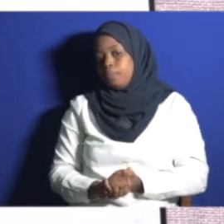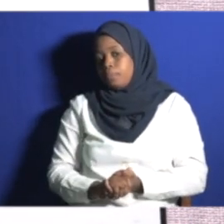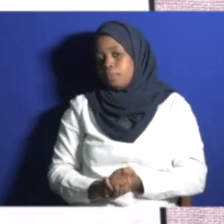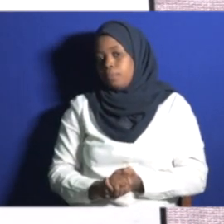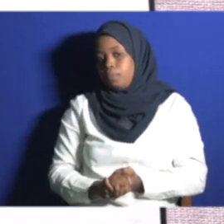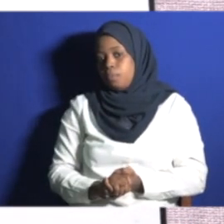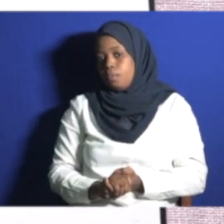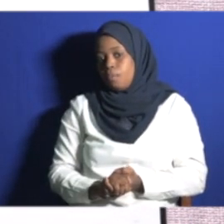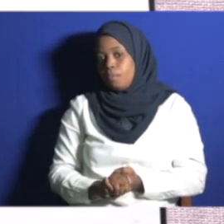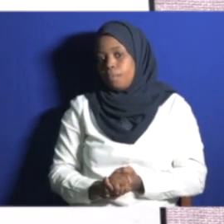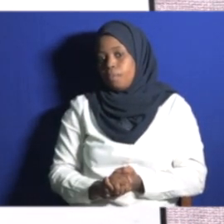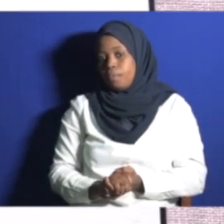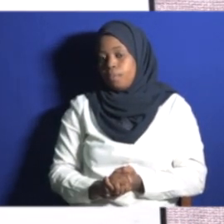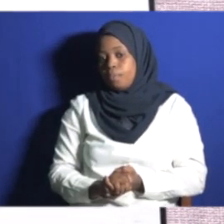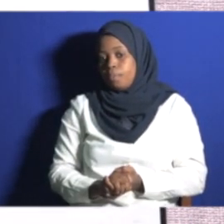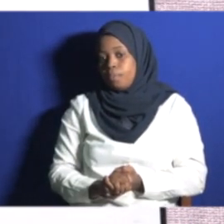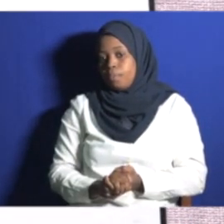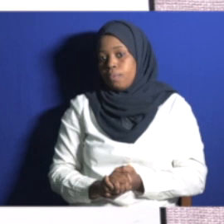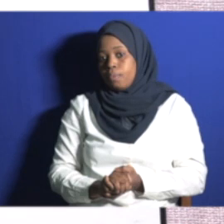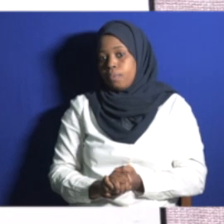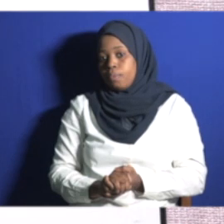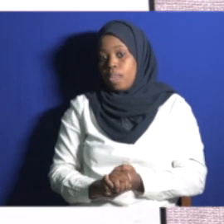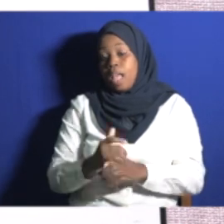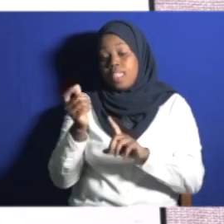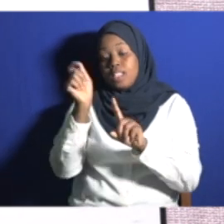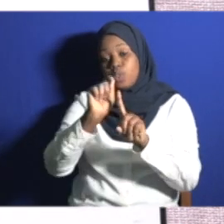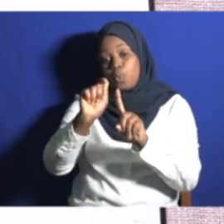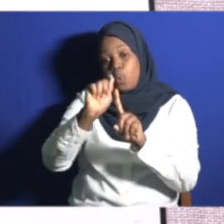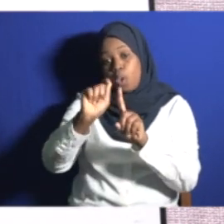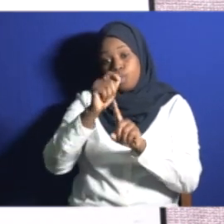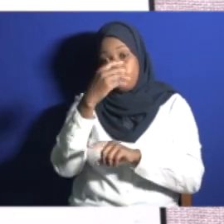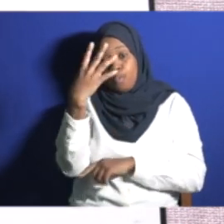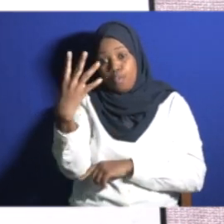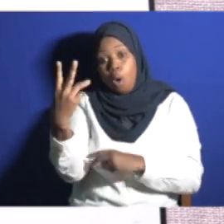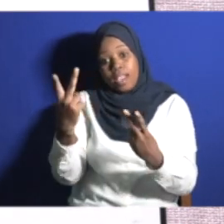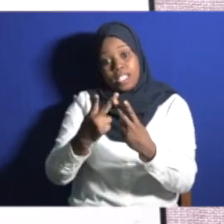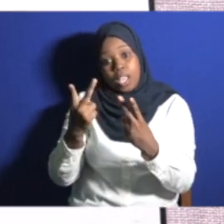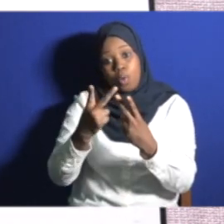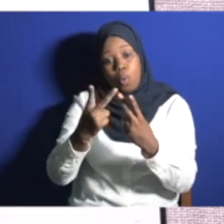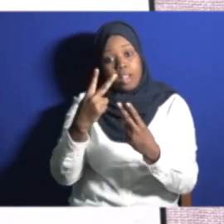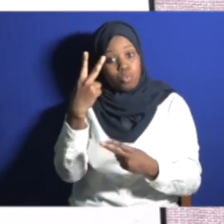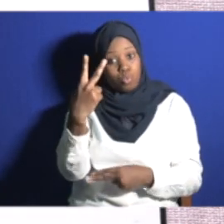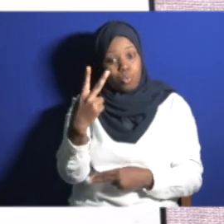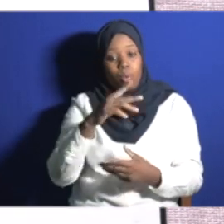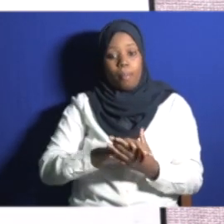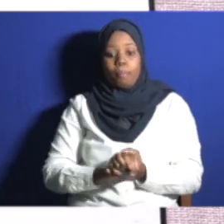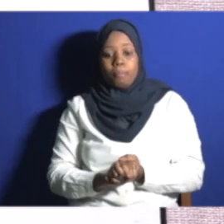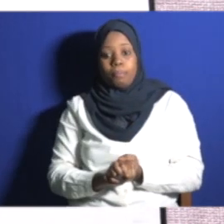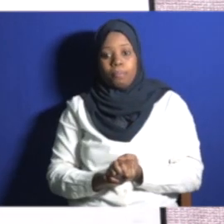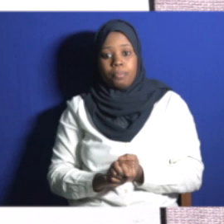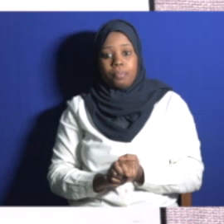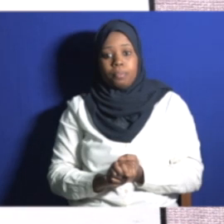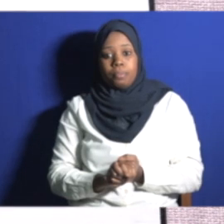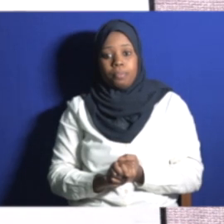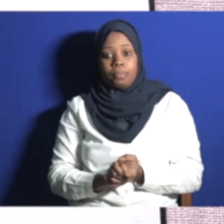2. If 2 squared is equal to 4, then the square root of 4 is equal